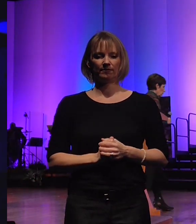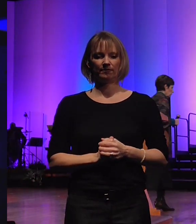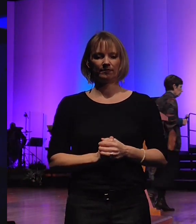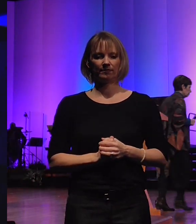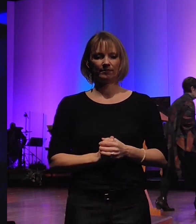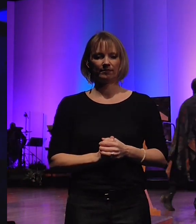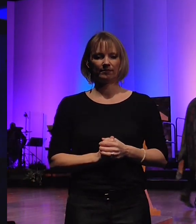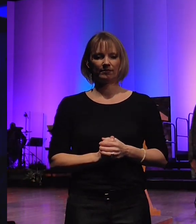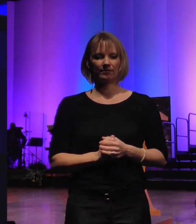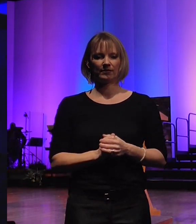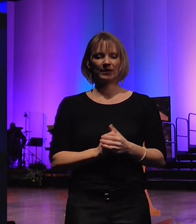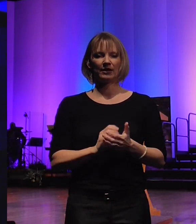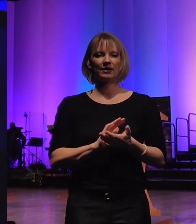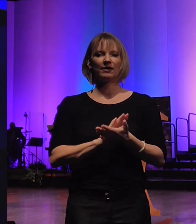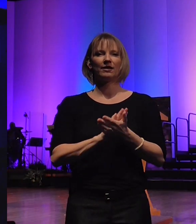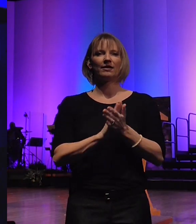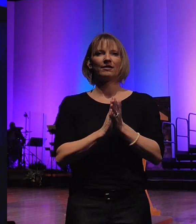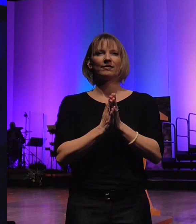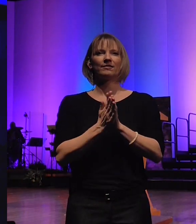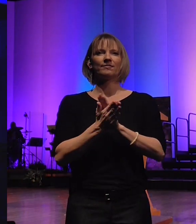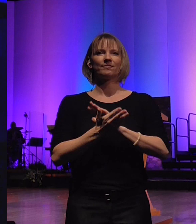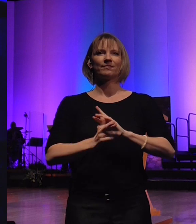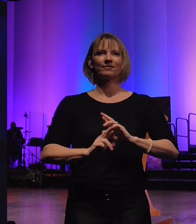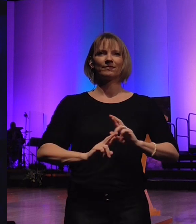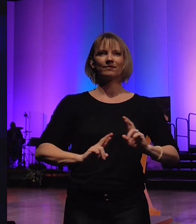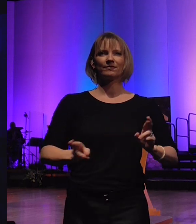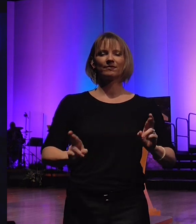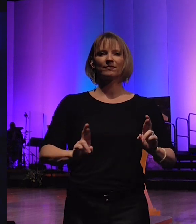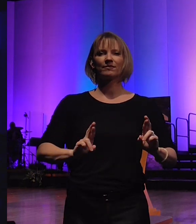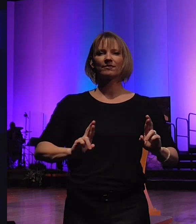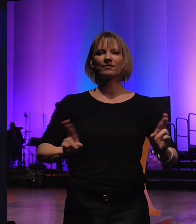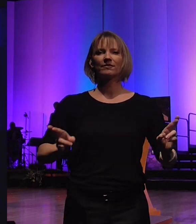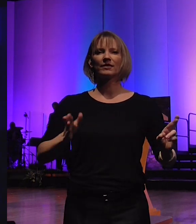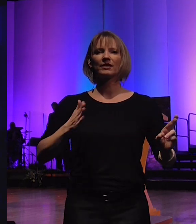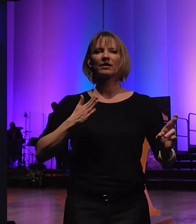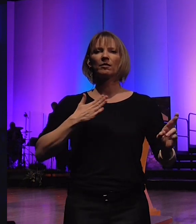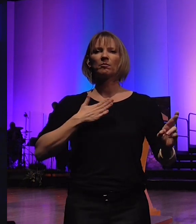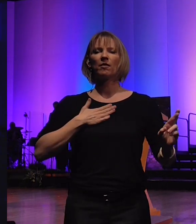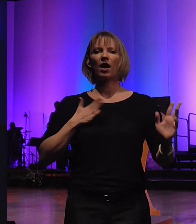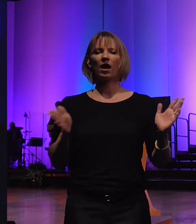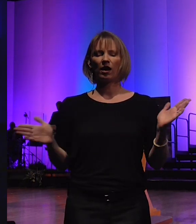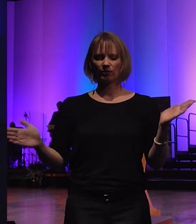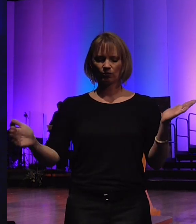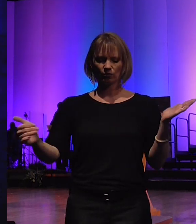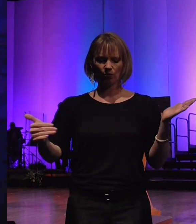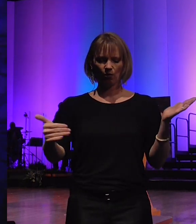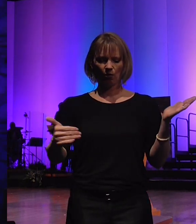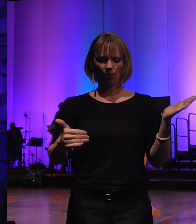Get ready, my soul.